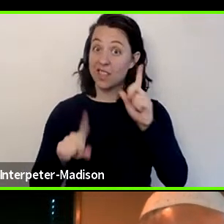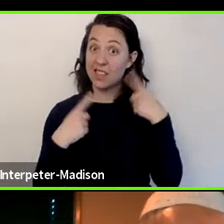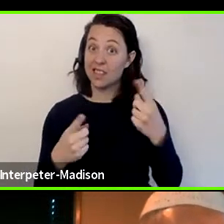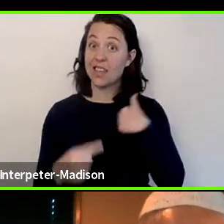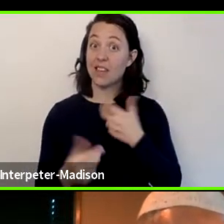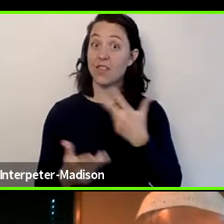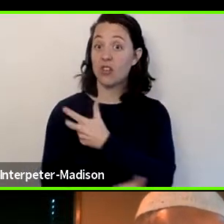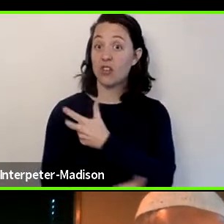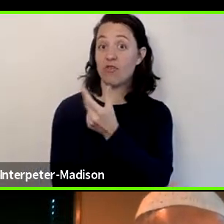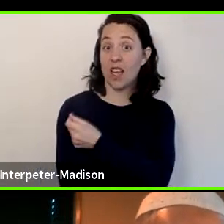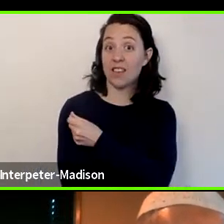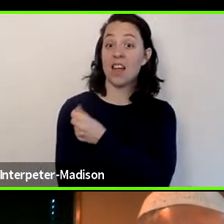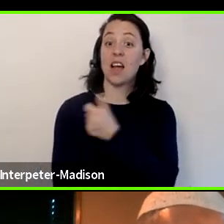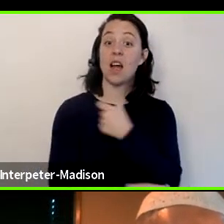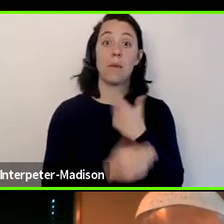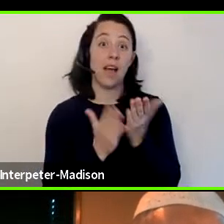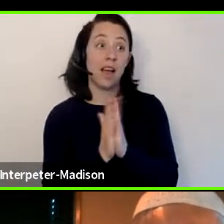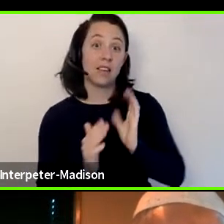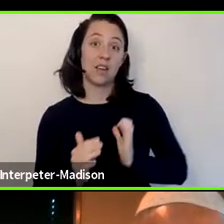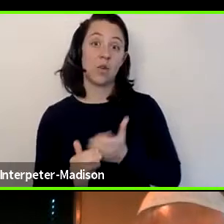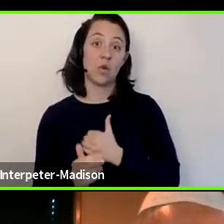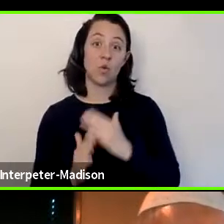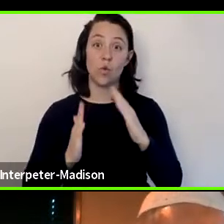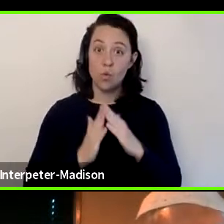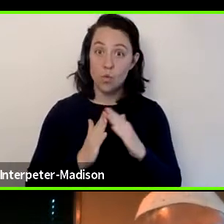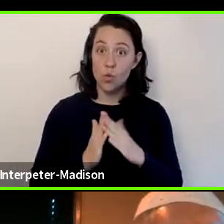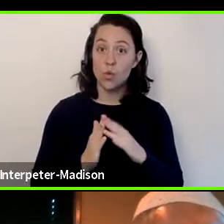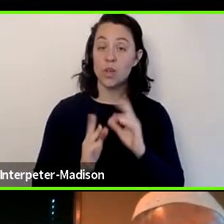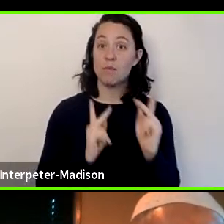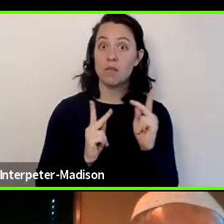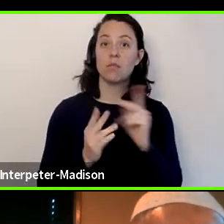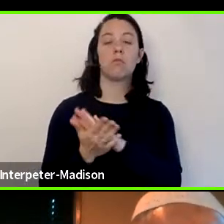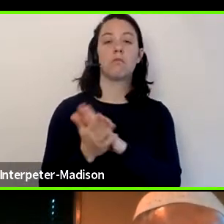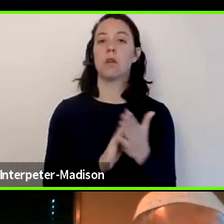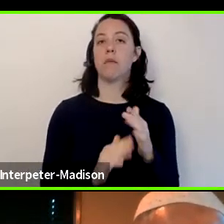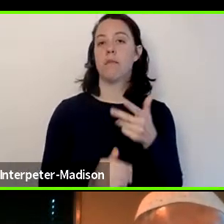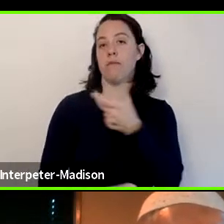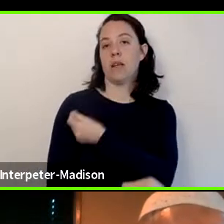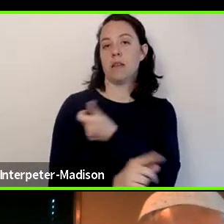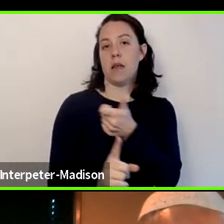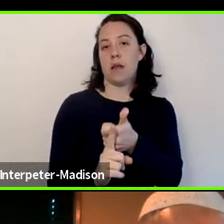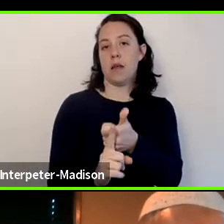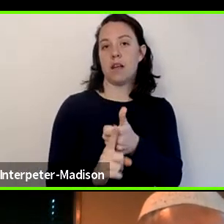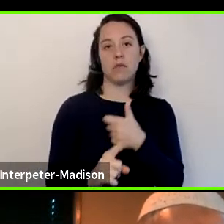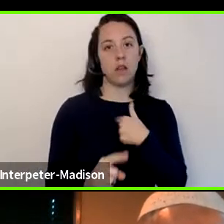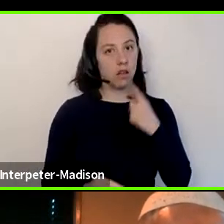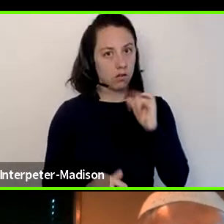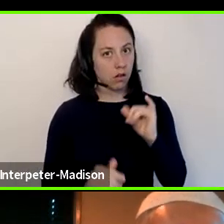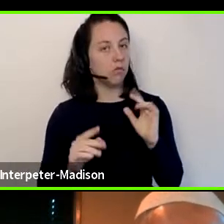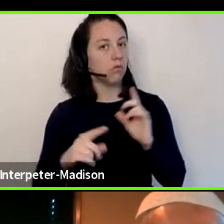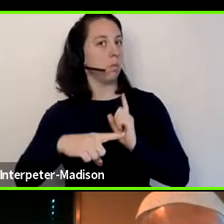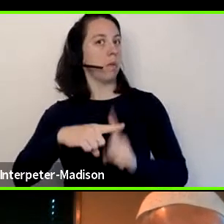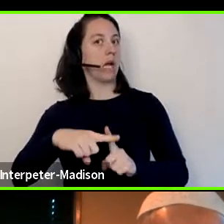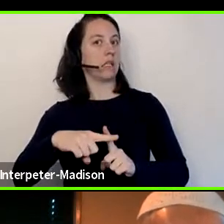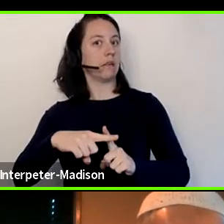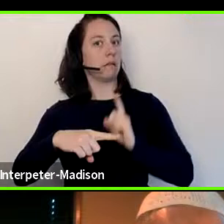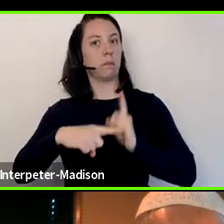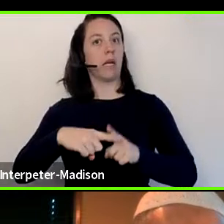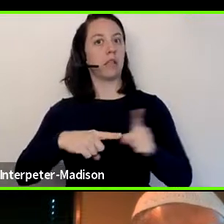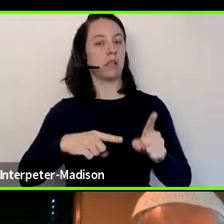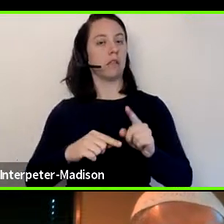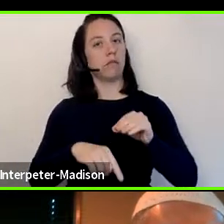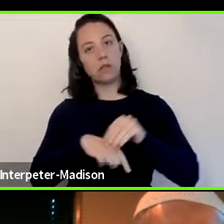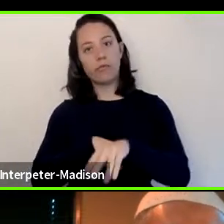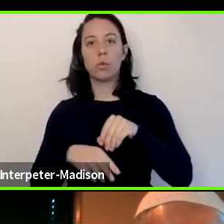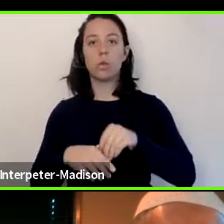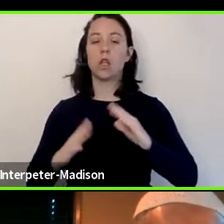been calling for our community members to get vaccinated, I consider that a very positive influence in the community,